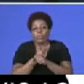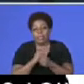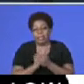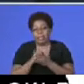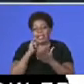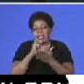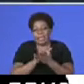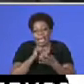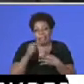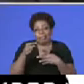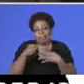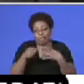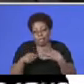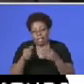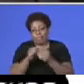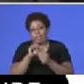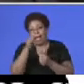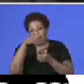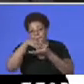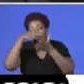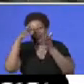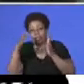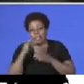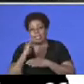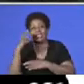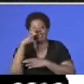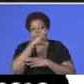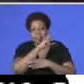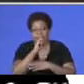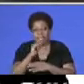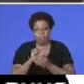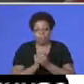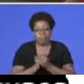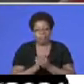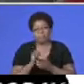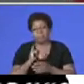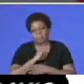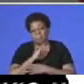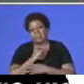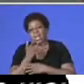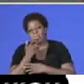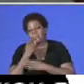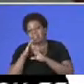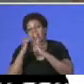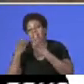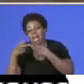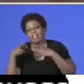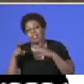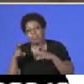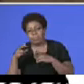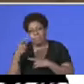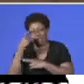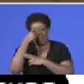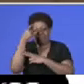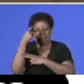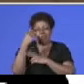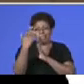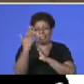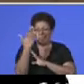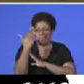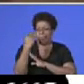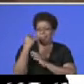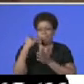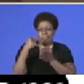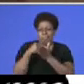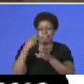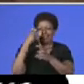interaction with fellow students is surely missing. We're at a classroom. Because virtual learning is just very hard.